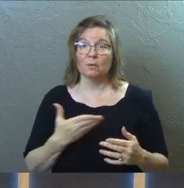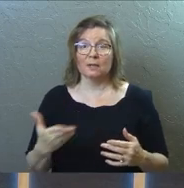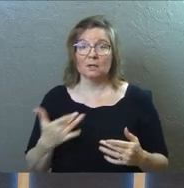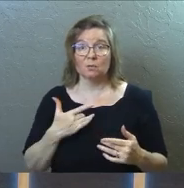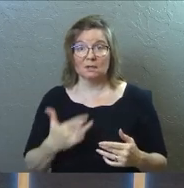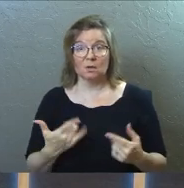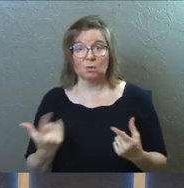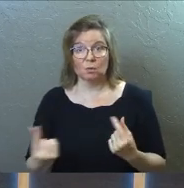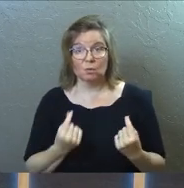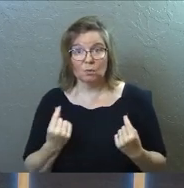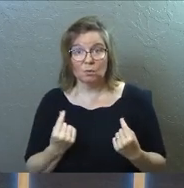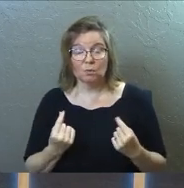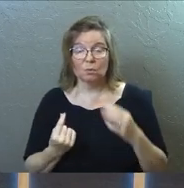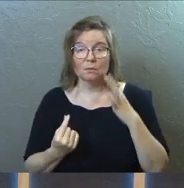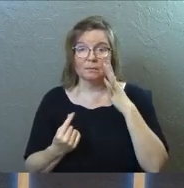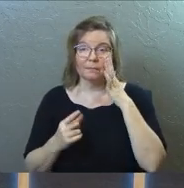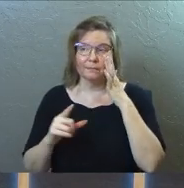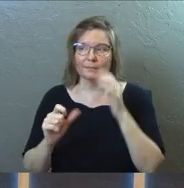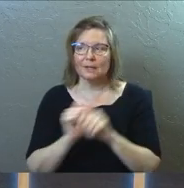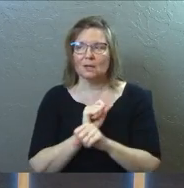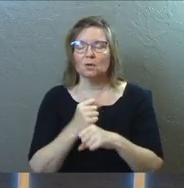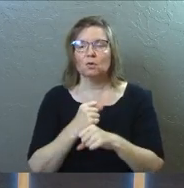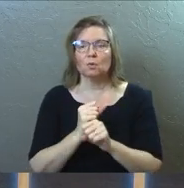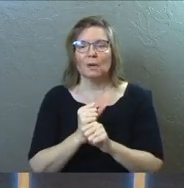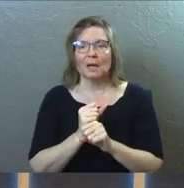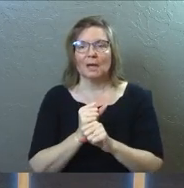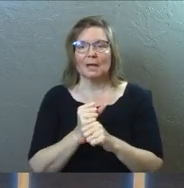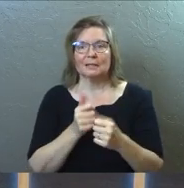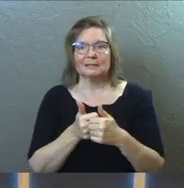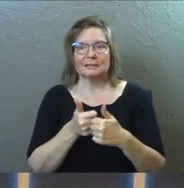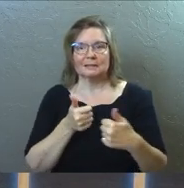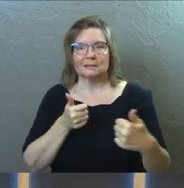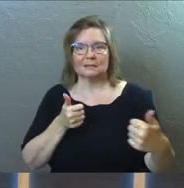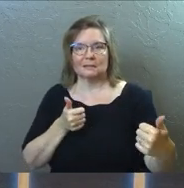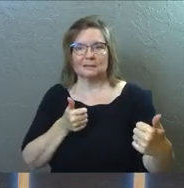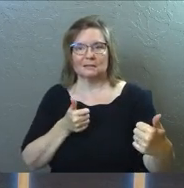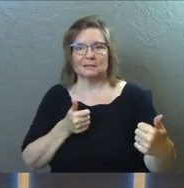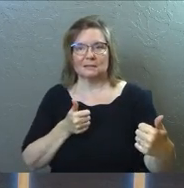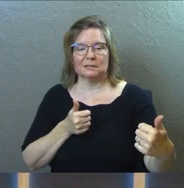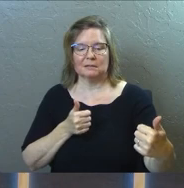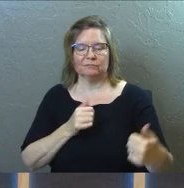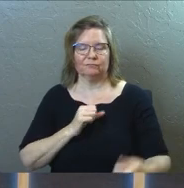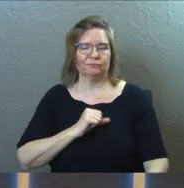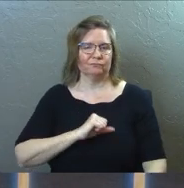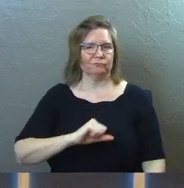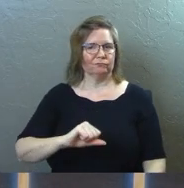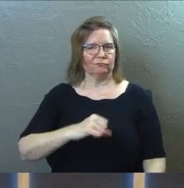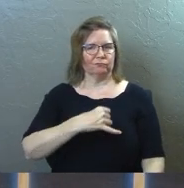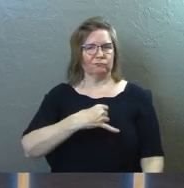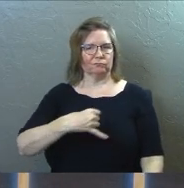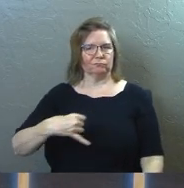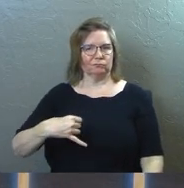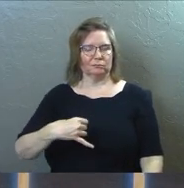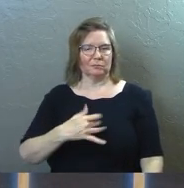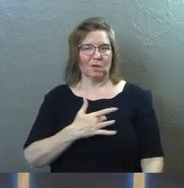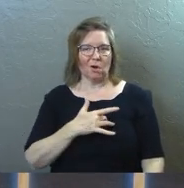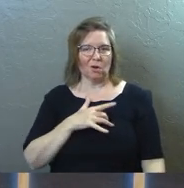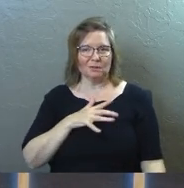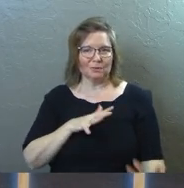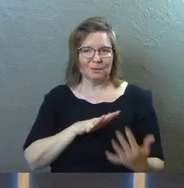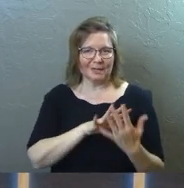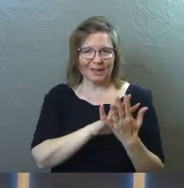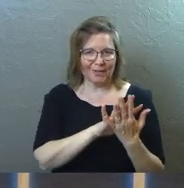down, it actually creates distance between us and them. It doesn't bring our hearts